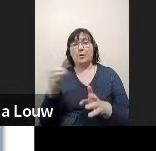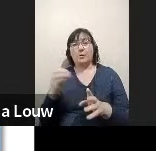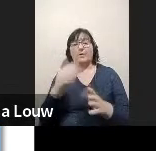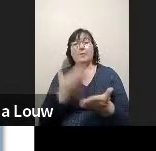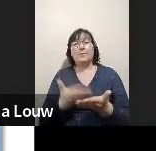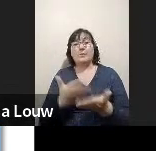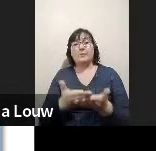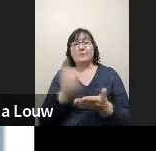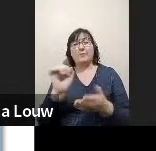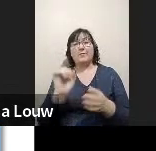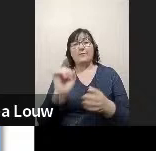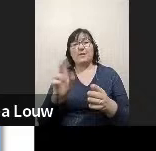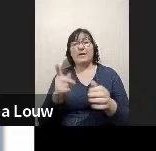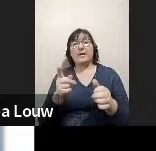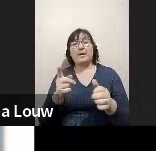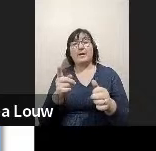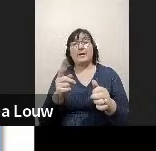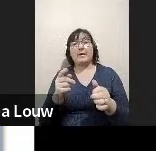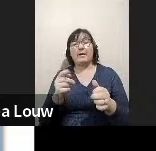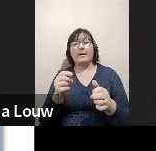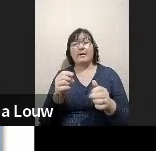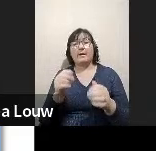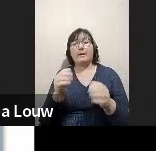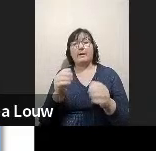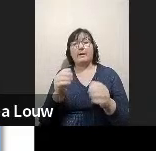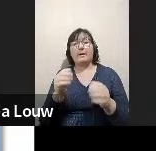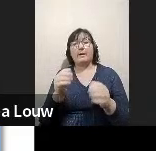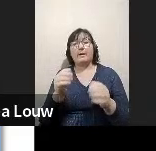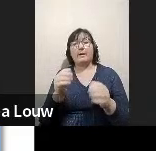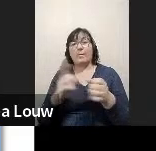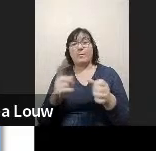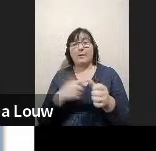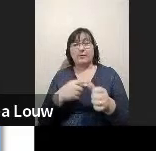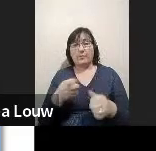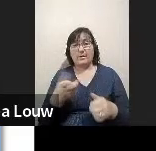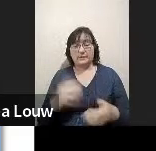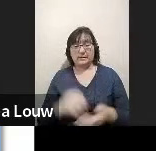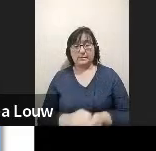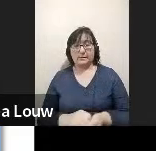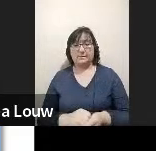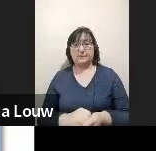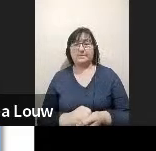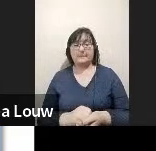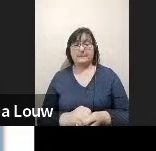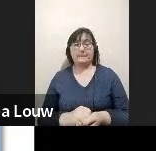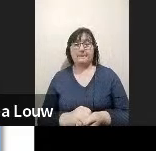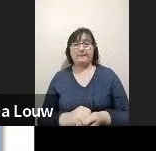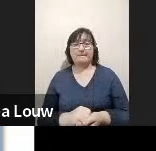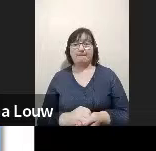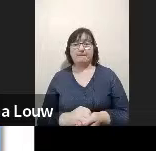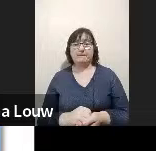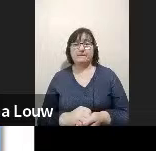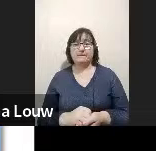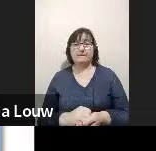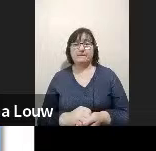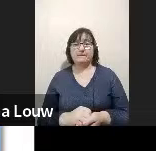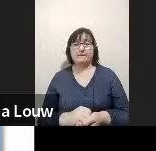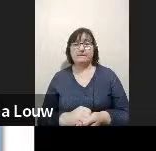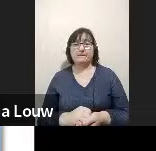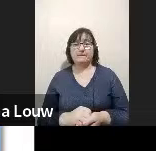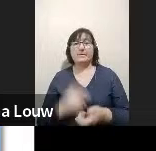of documents that we will require for the registered representative. For the entity now, so the entity that they're